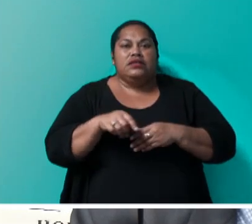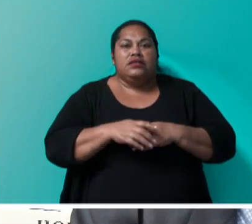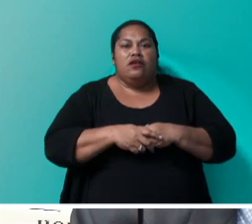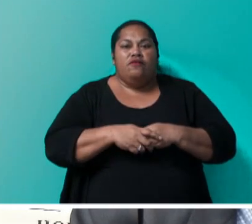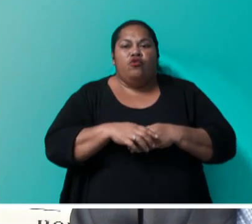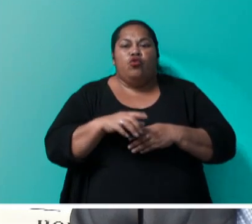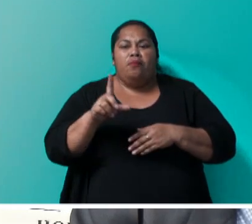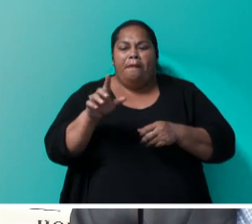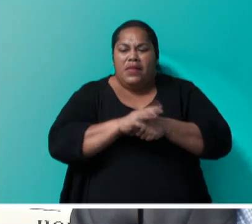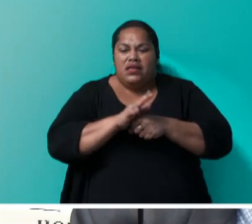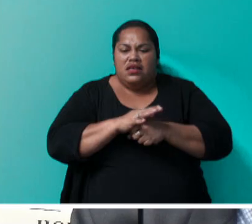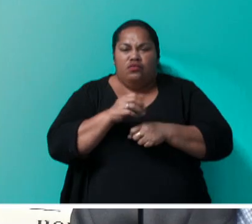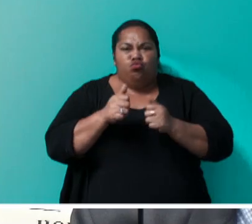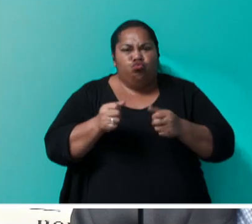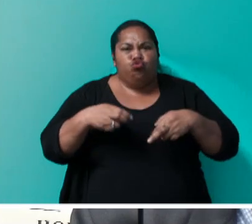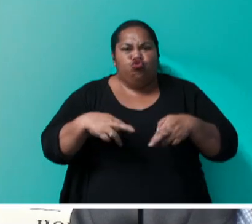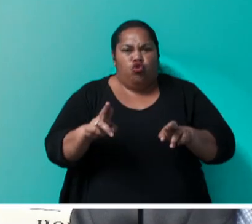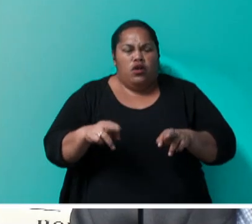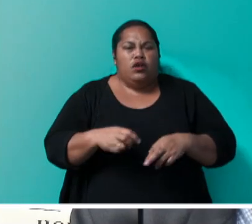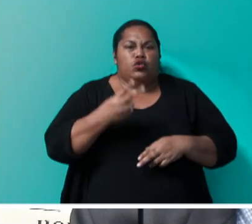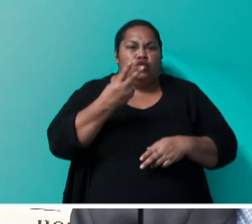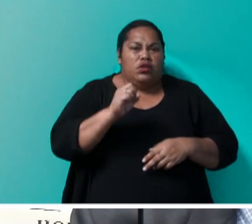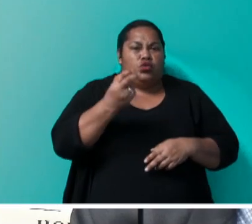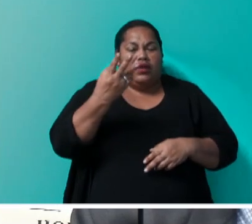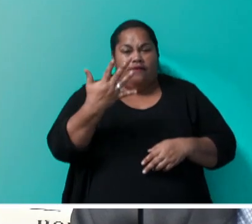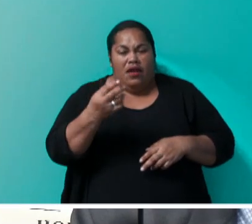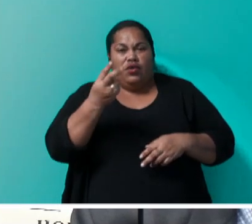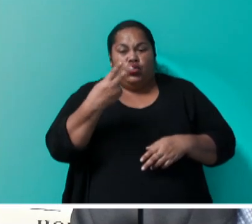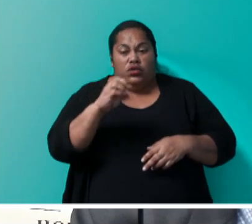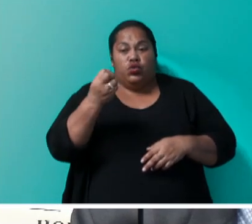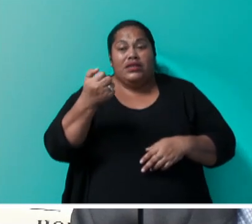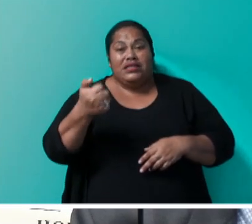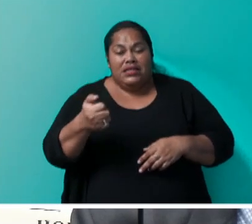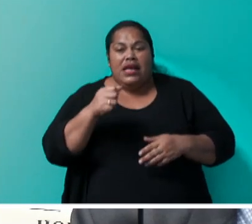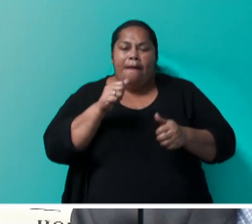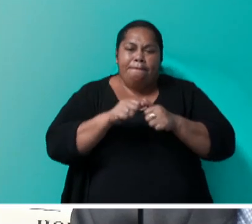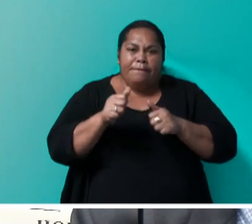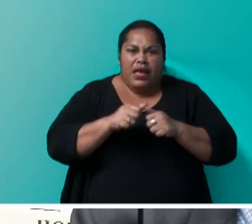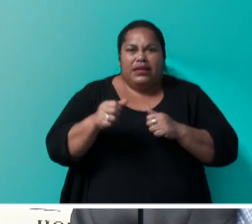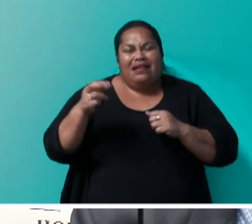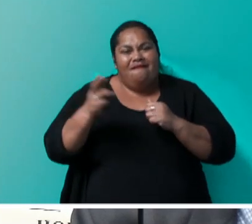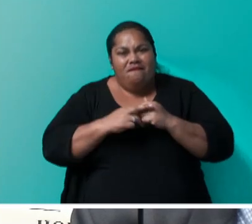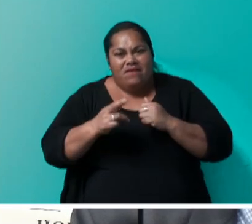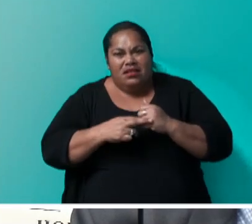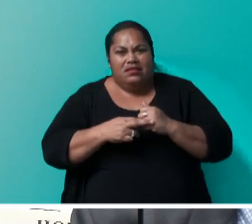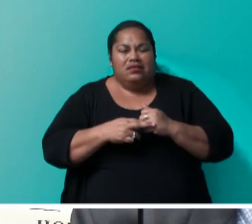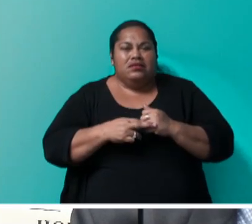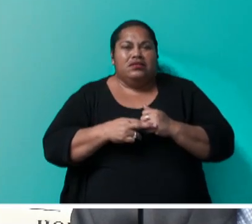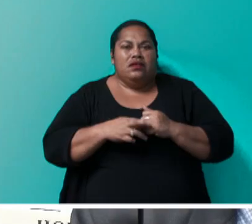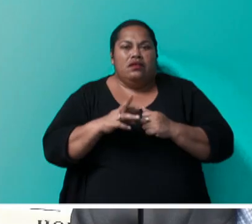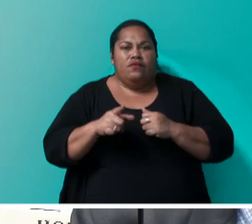roads. For 2025-2026, government is seeing the need for a better maintenance and has increased